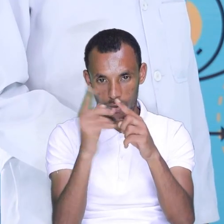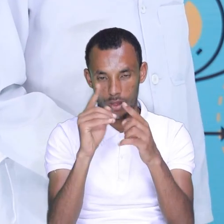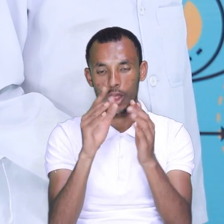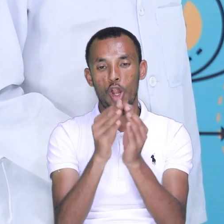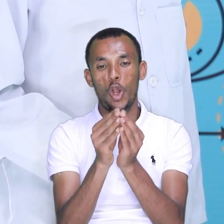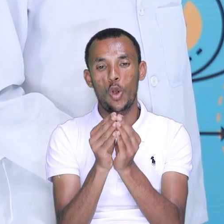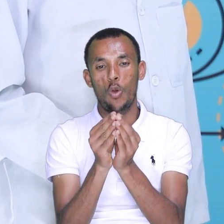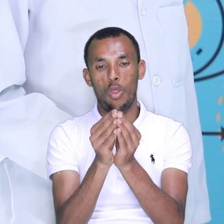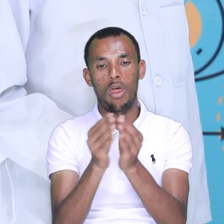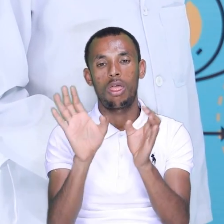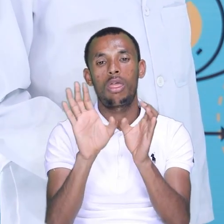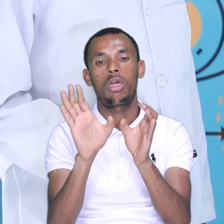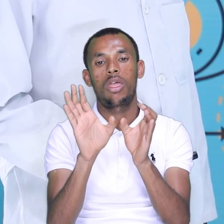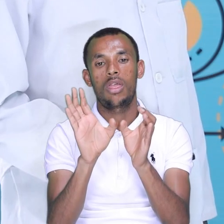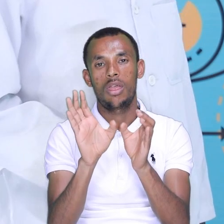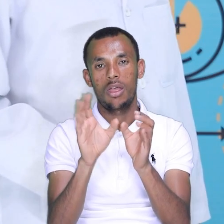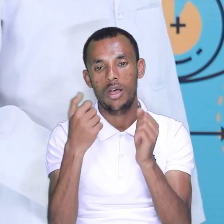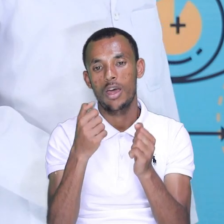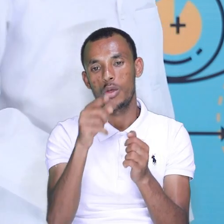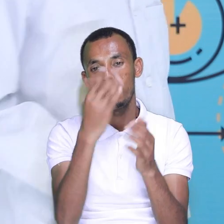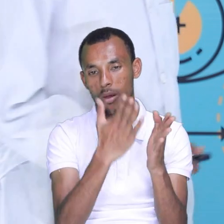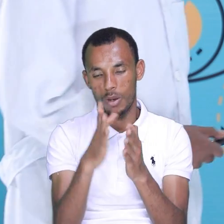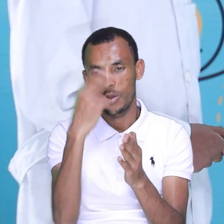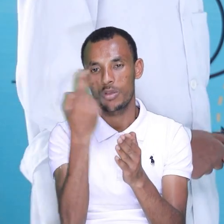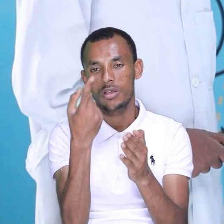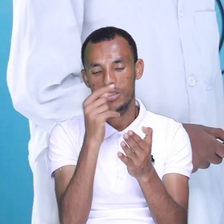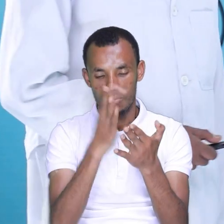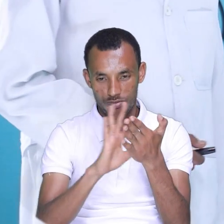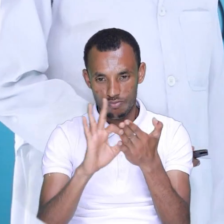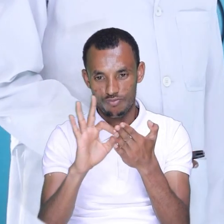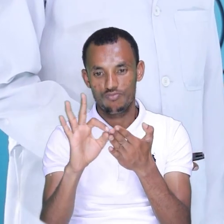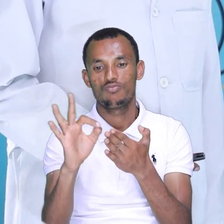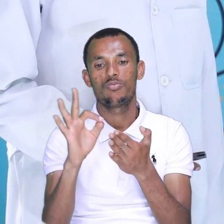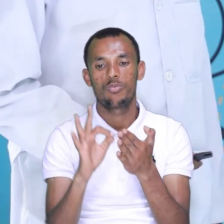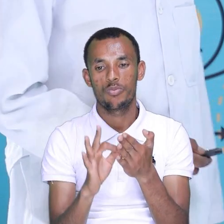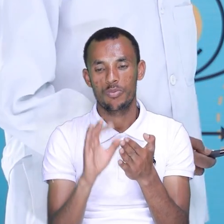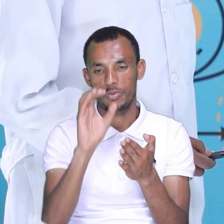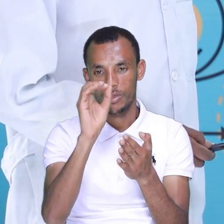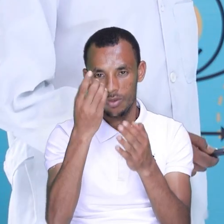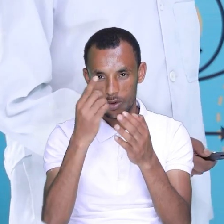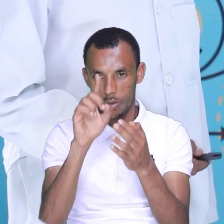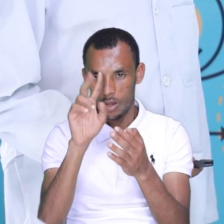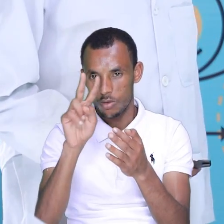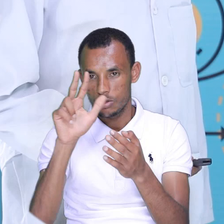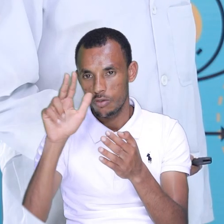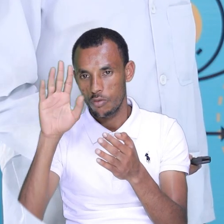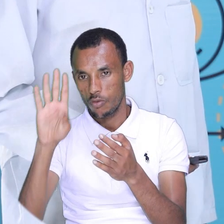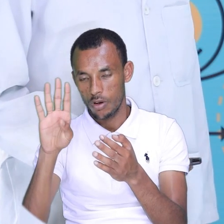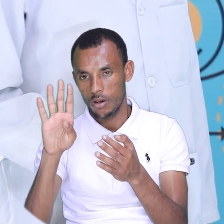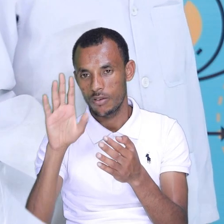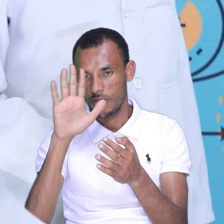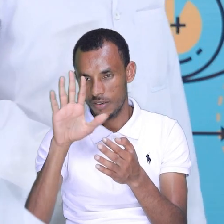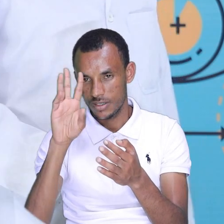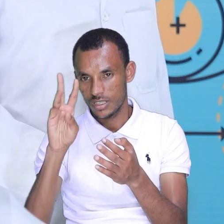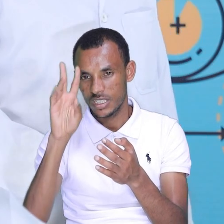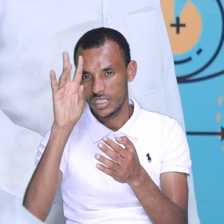lottery tickets can you prepare using the digits 0, 1, 2, 3, 4, 5,